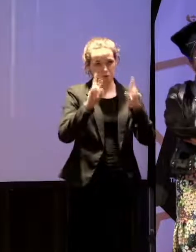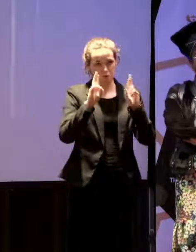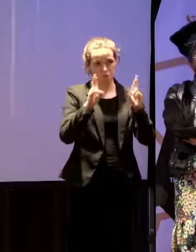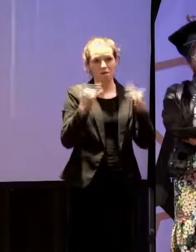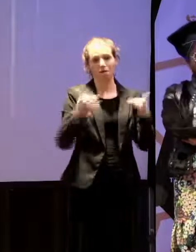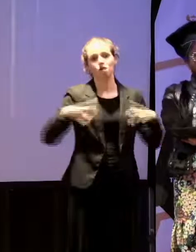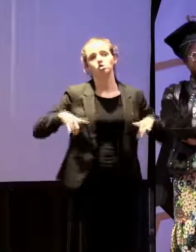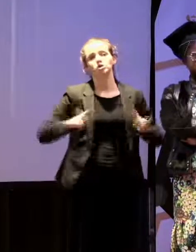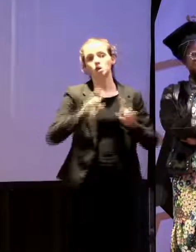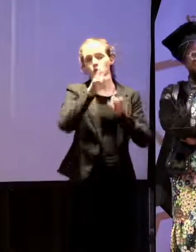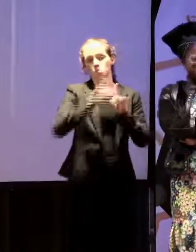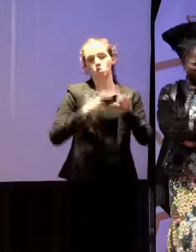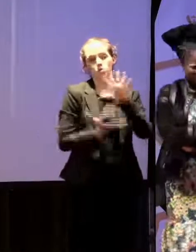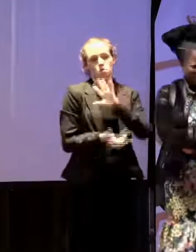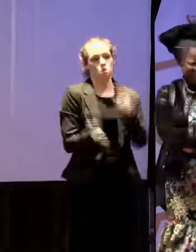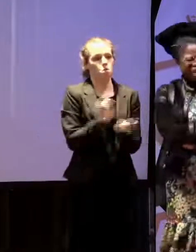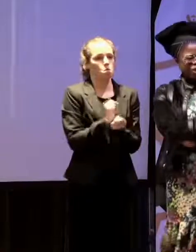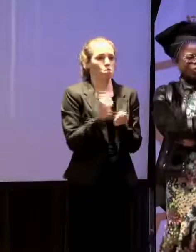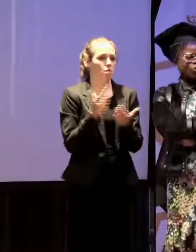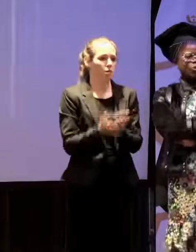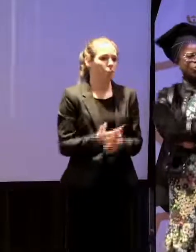to close the event.